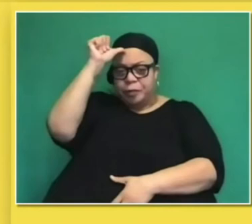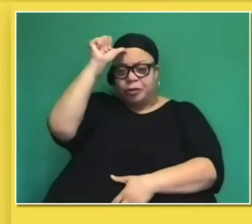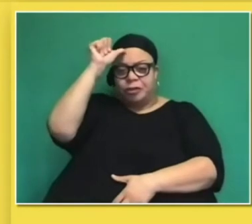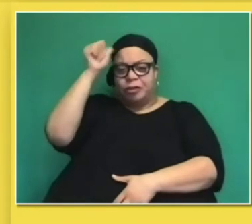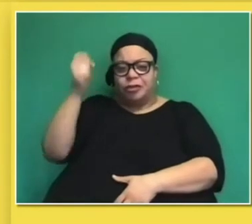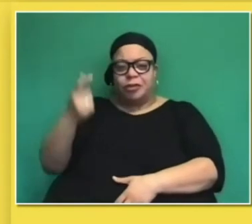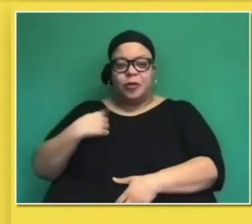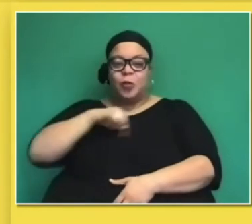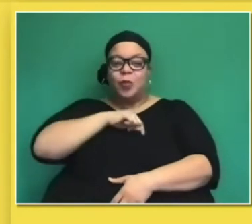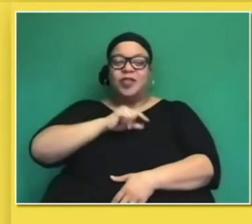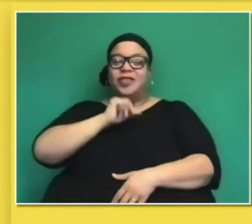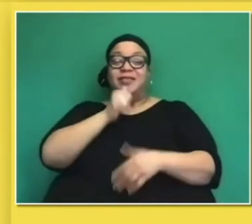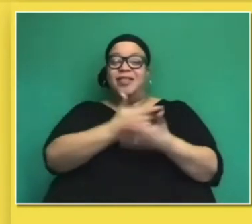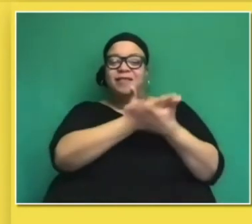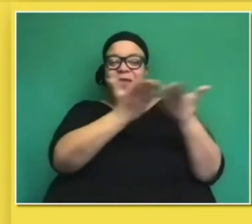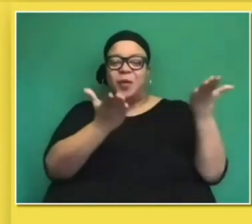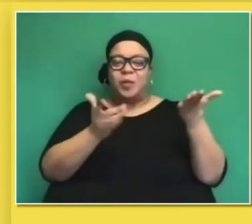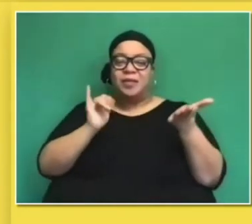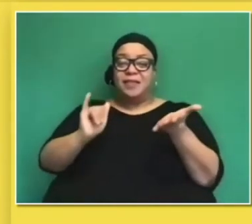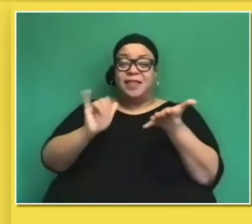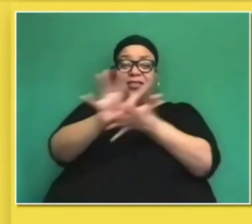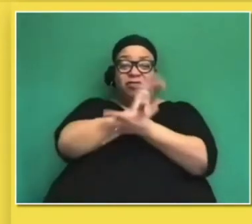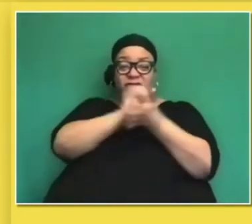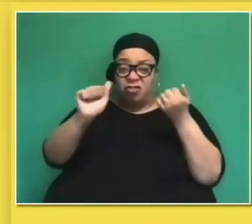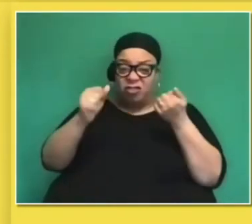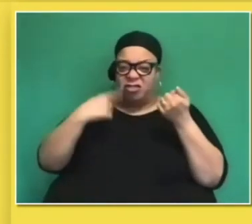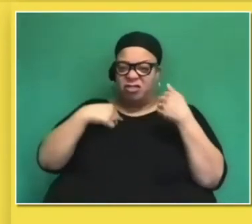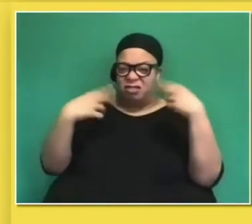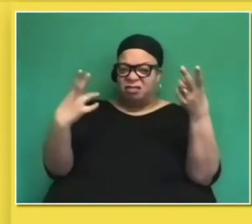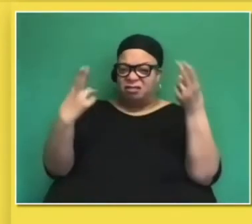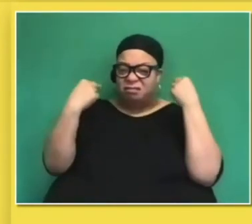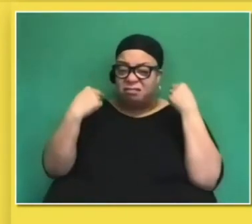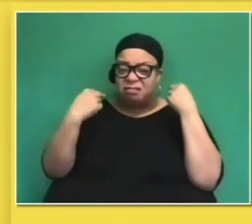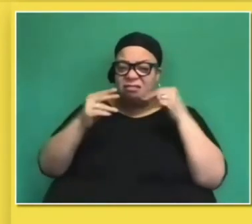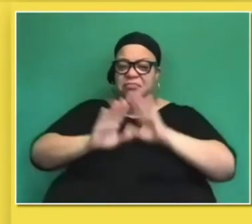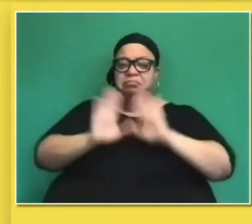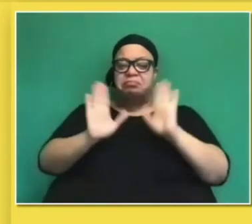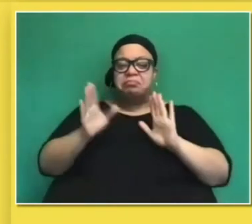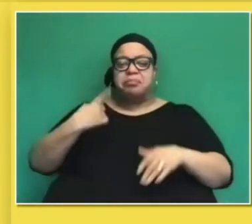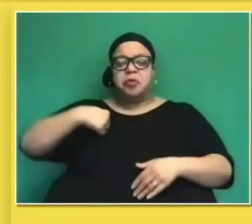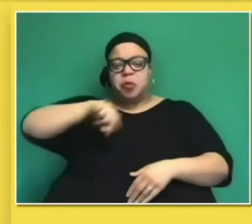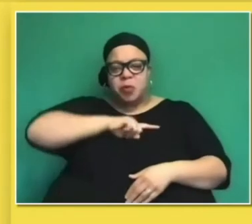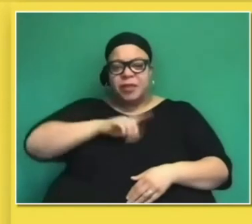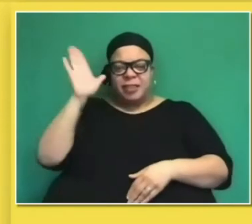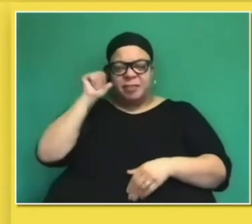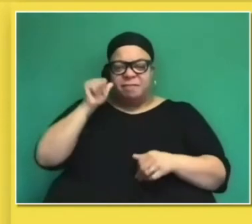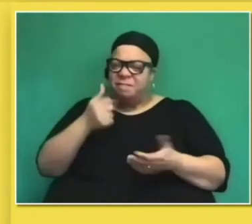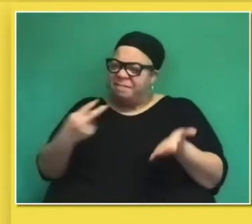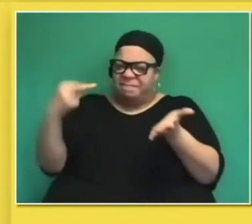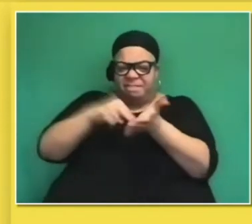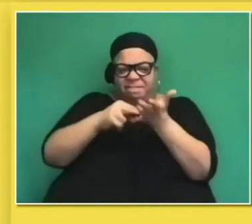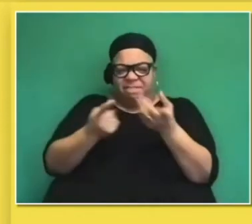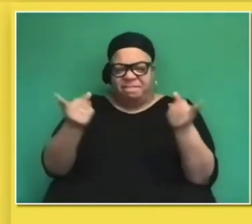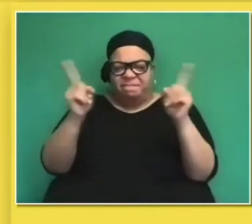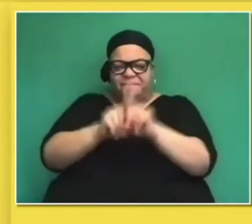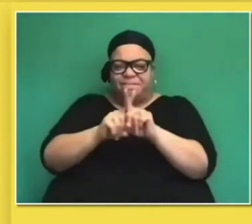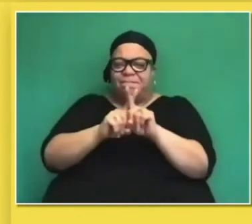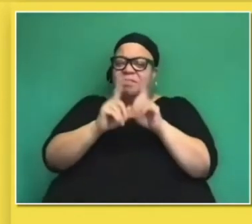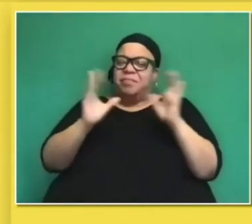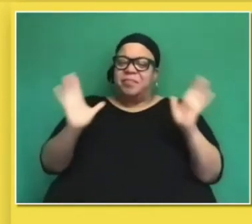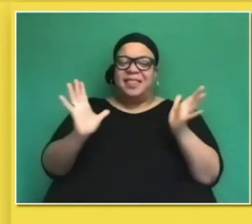the salvation of the soul. Faith is the substance of things hoped for and the evidence of things not seen.